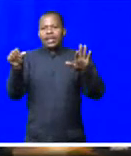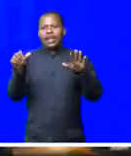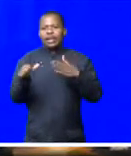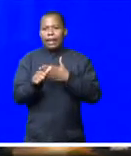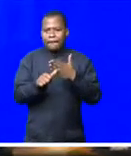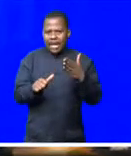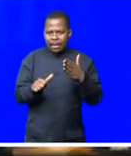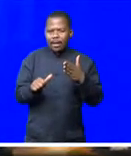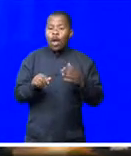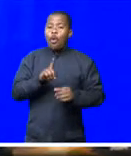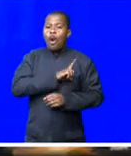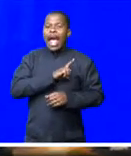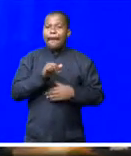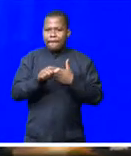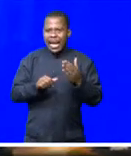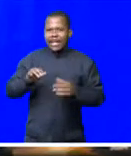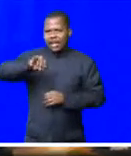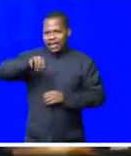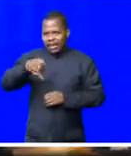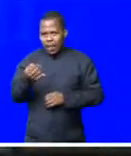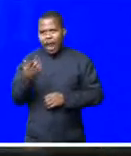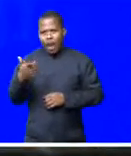yeselo wahamba ngenyanga yaphimbitwane.